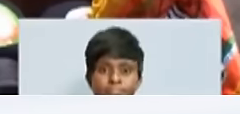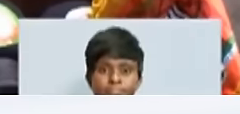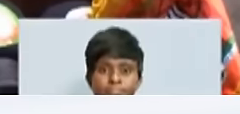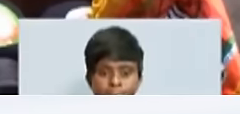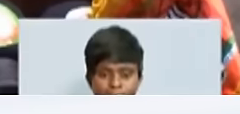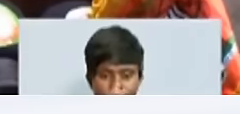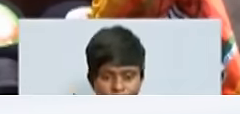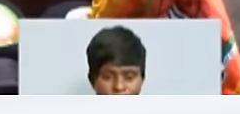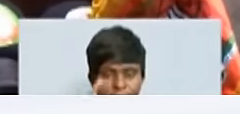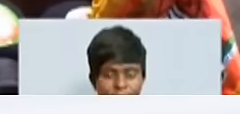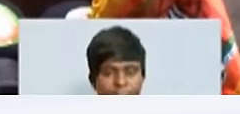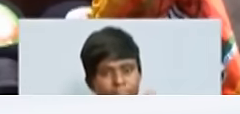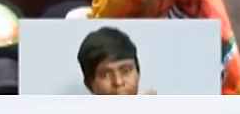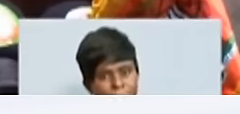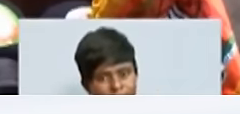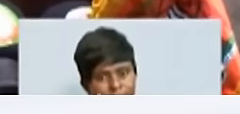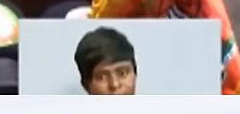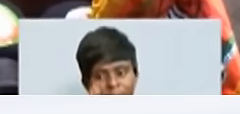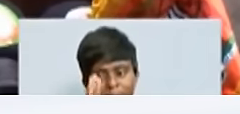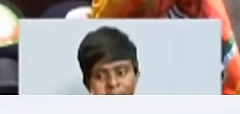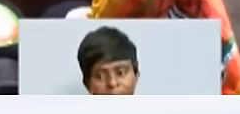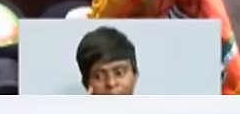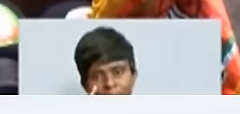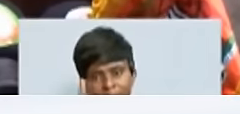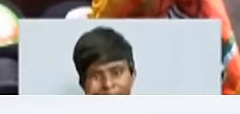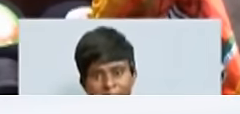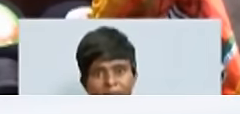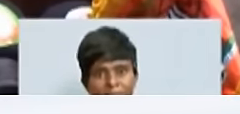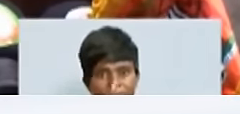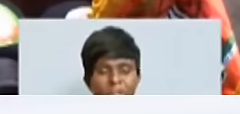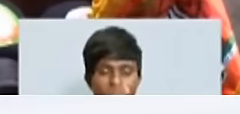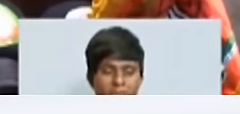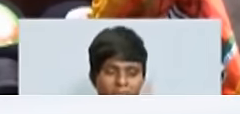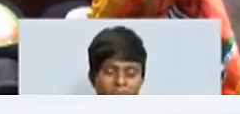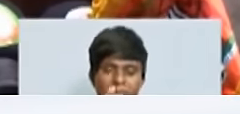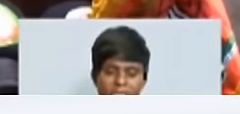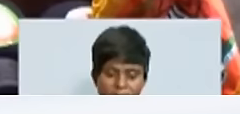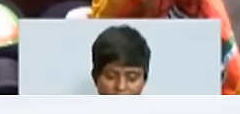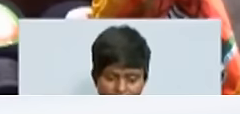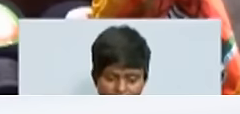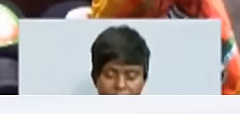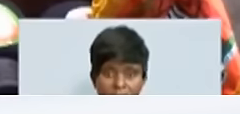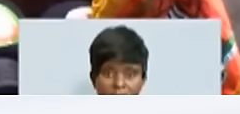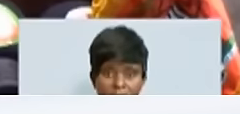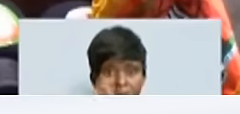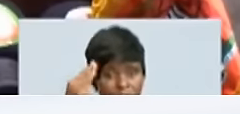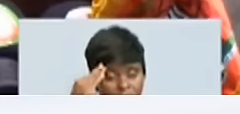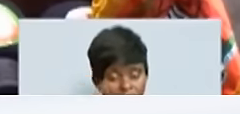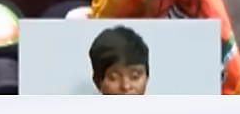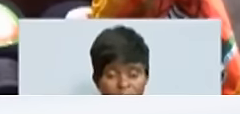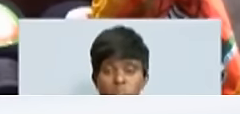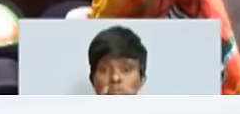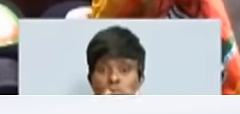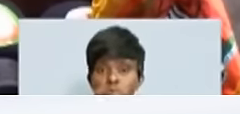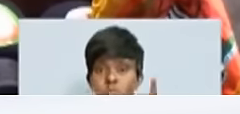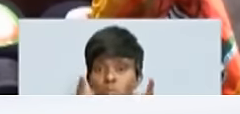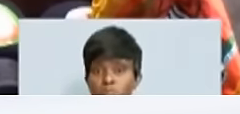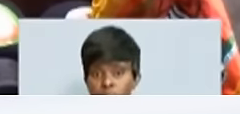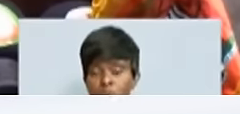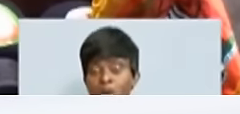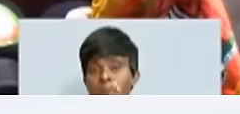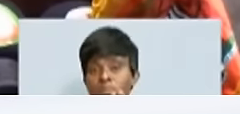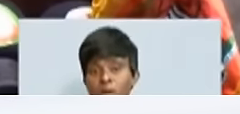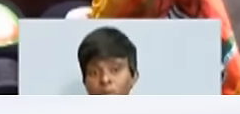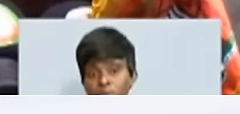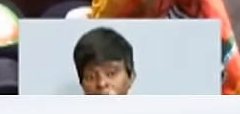all bailable offenses, and I insist. Some people seated in this room know I talk to them regularly,